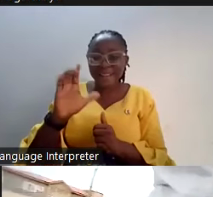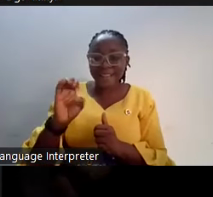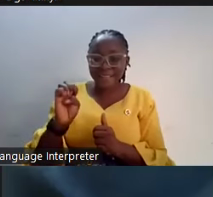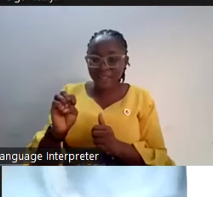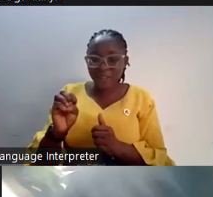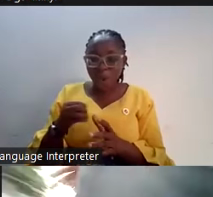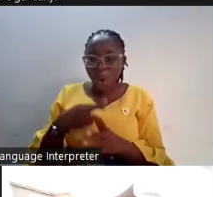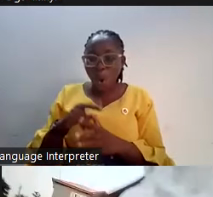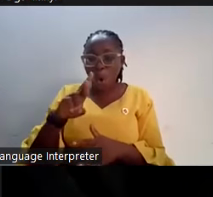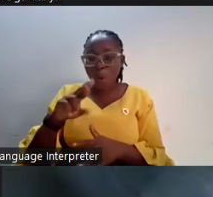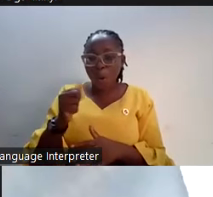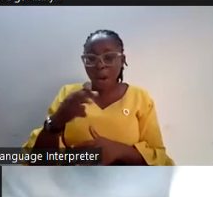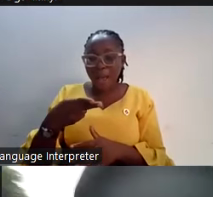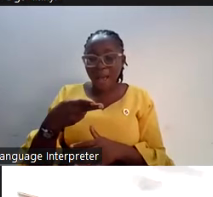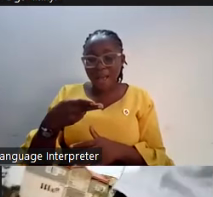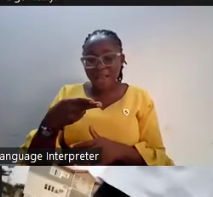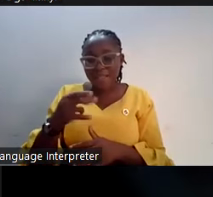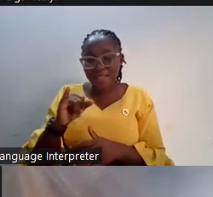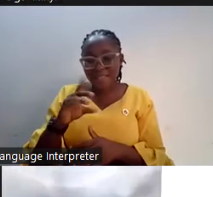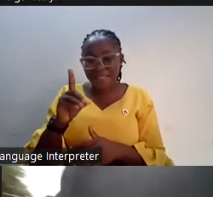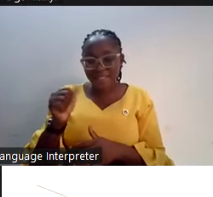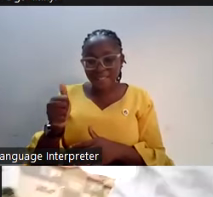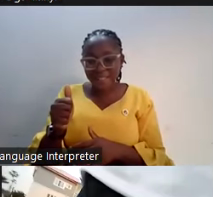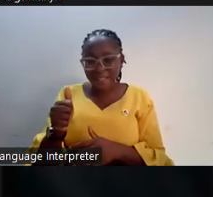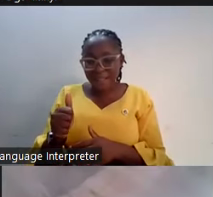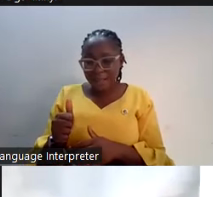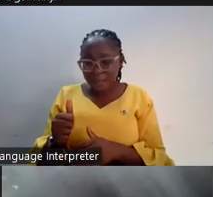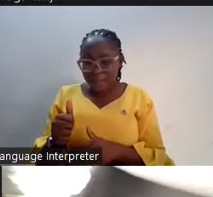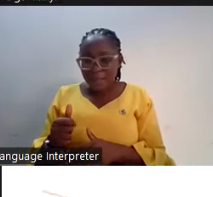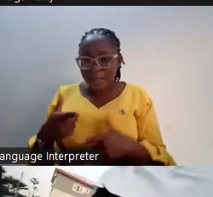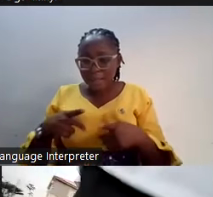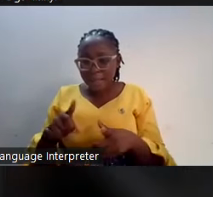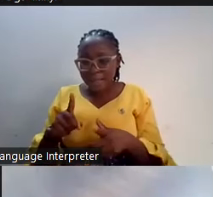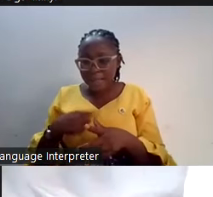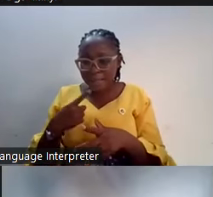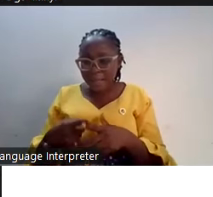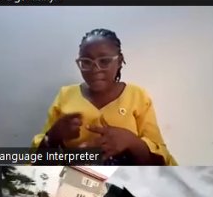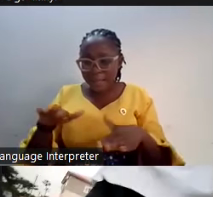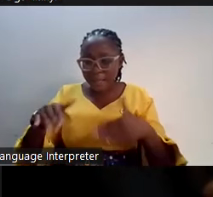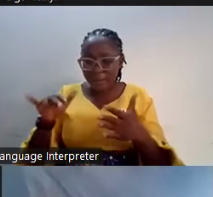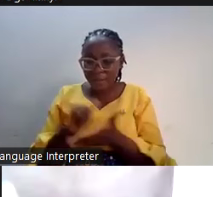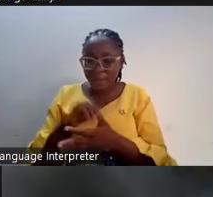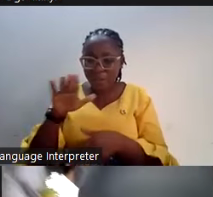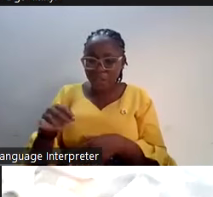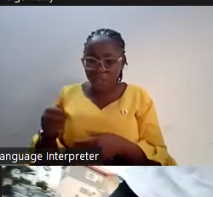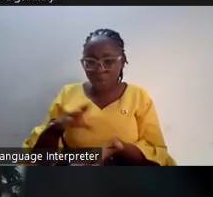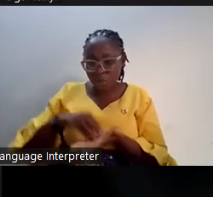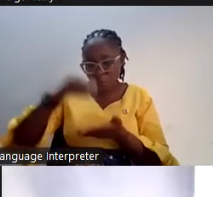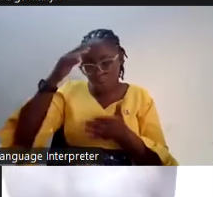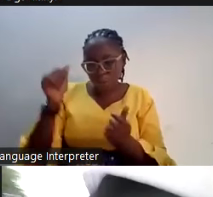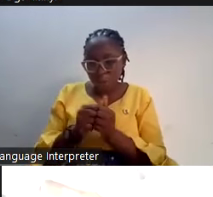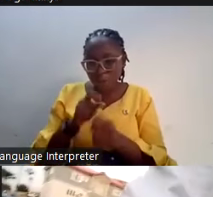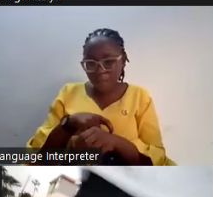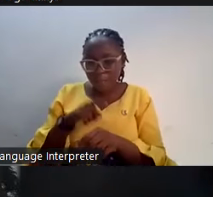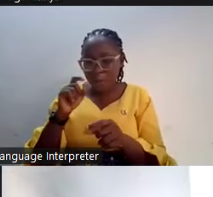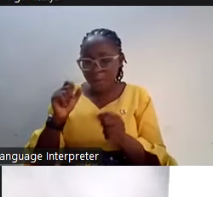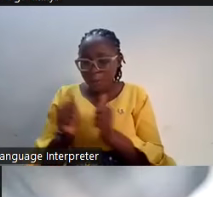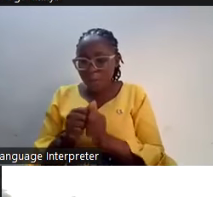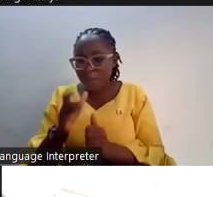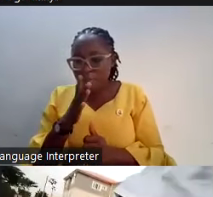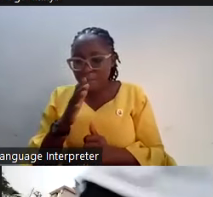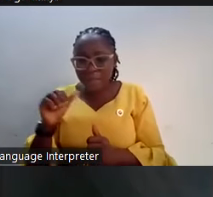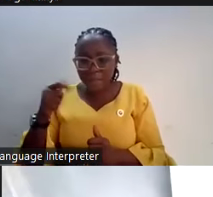Shida, then let's give that student the time with Miss Grace because we know that we'll get better outcomes. If the student works